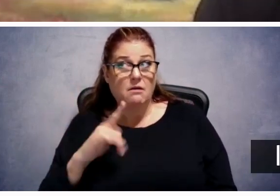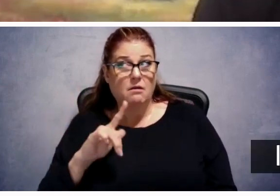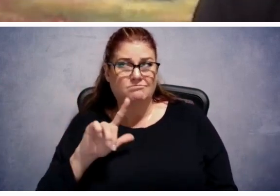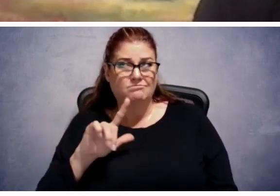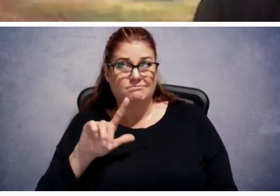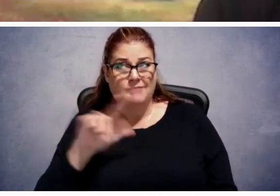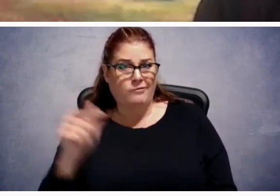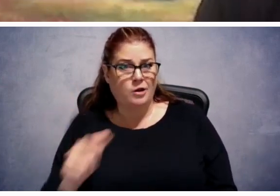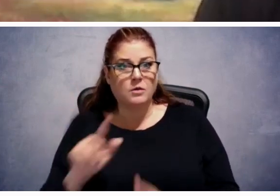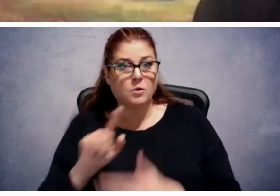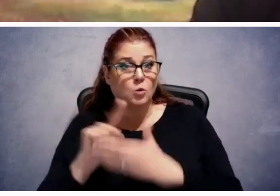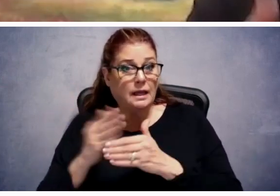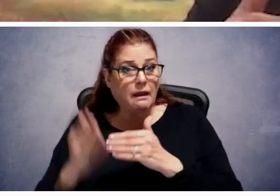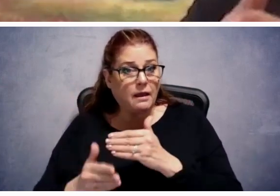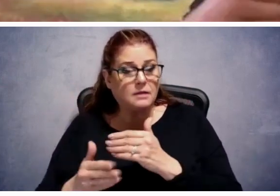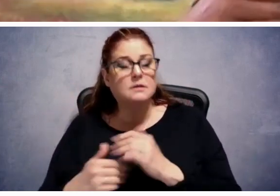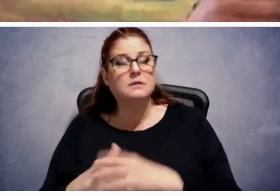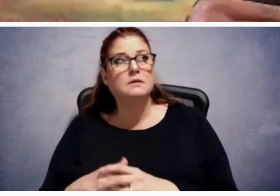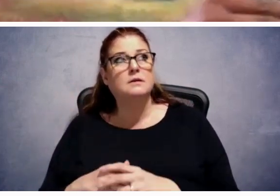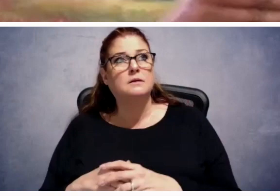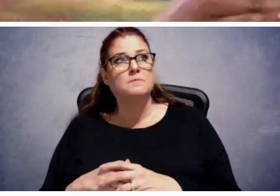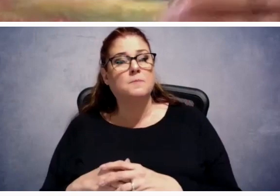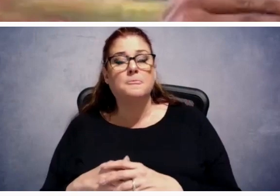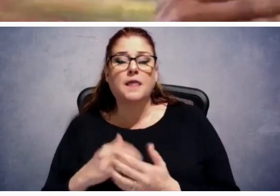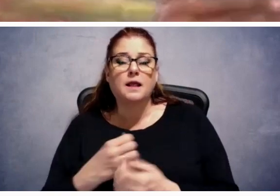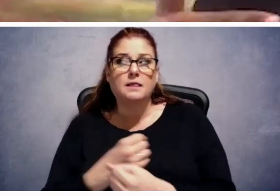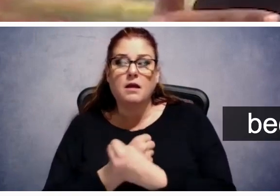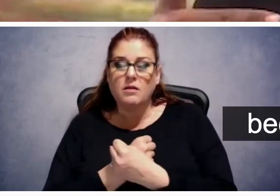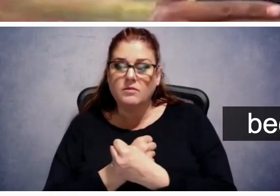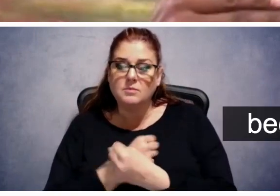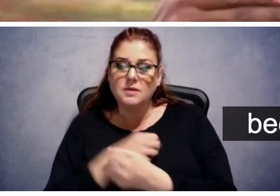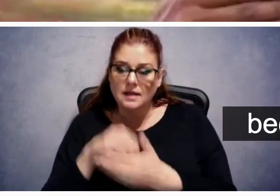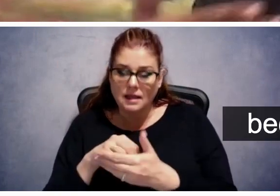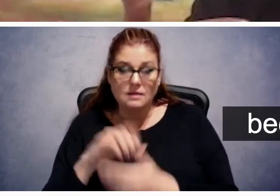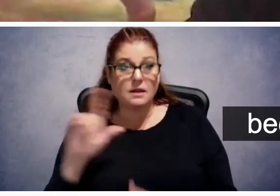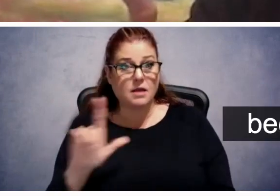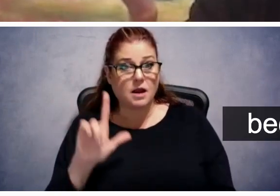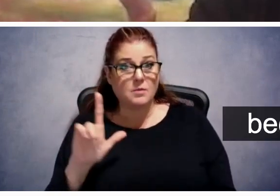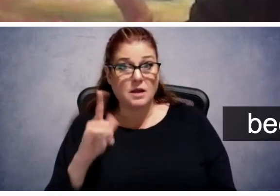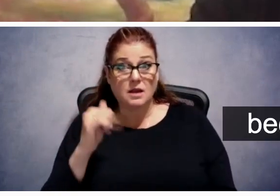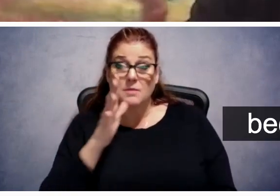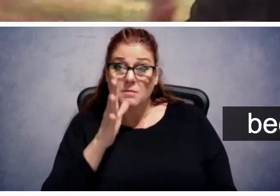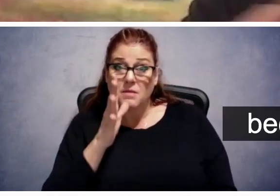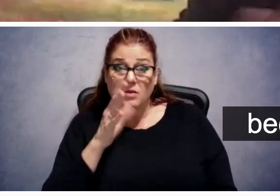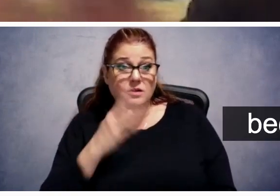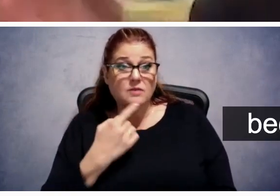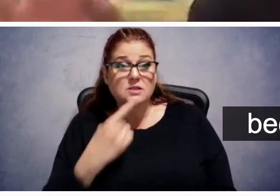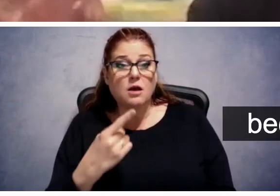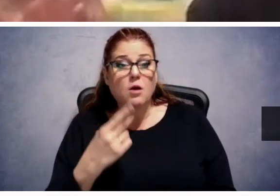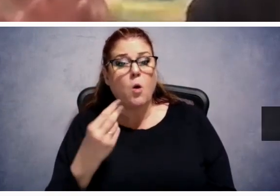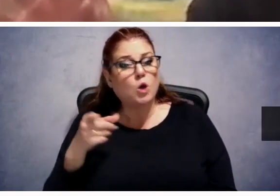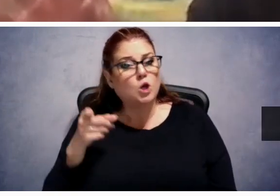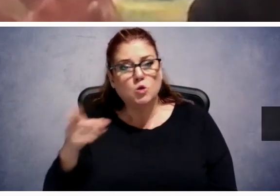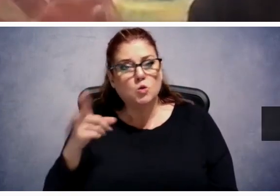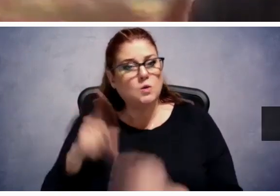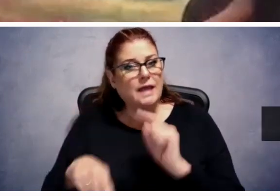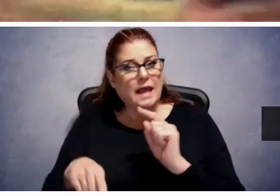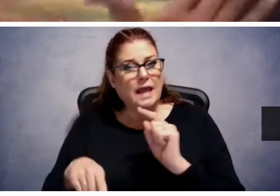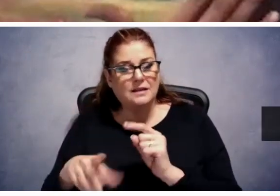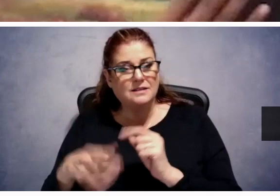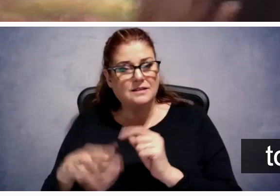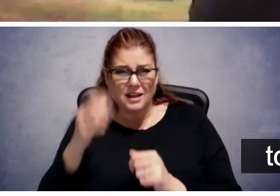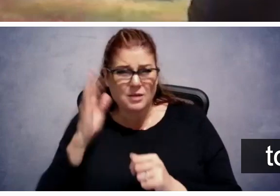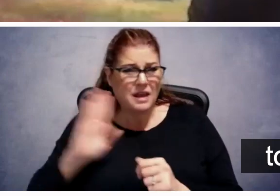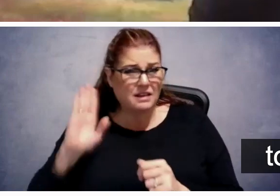weekend. And I would just love being in the library because my mother never said, oh, you can't take, because, back then there